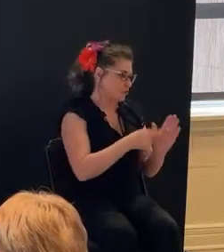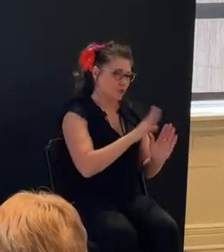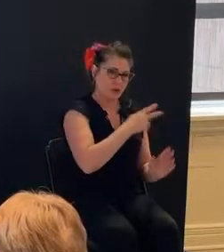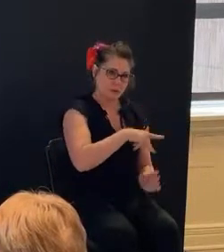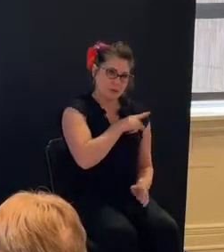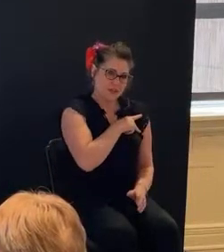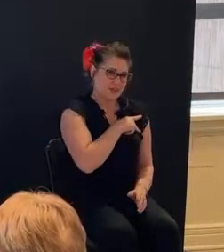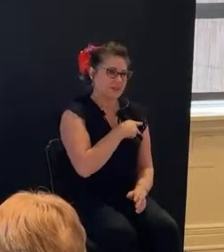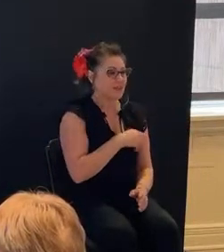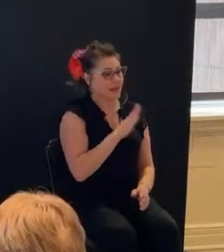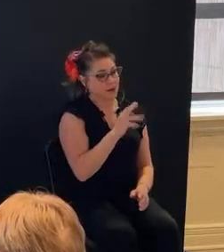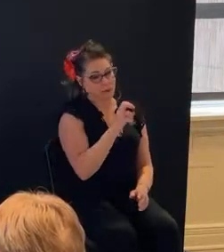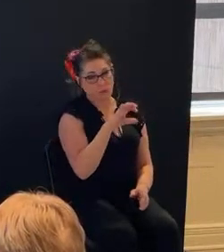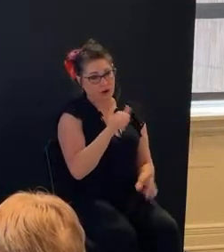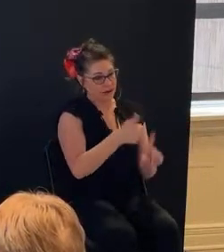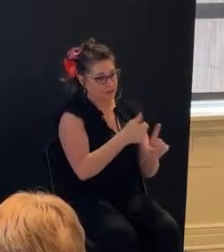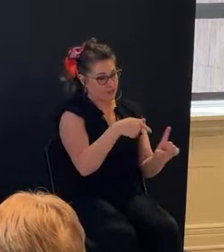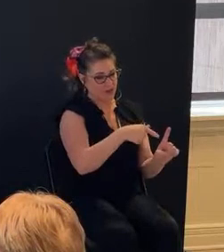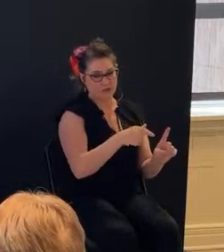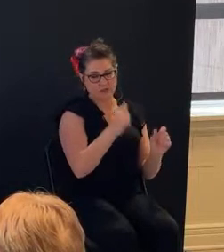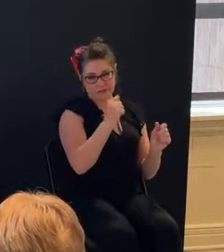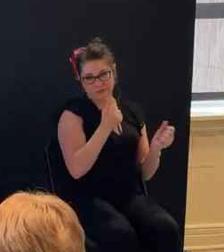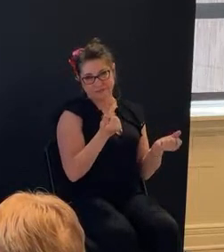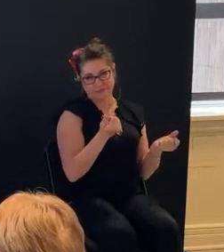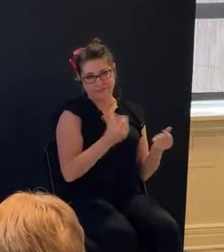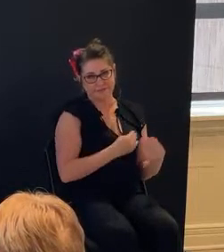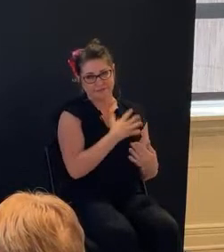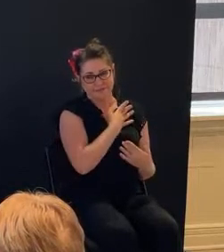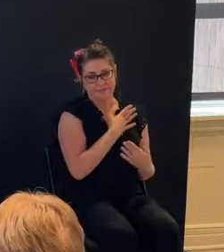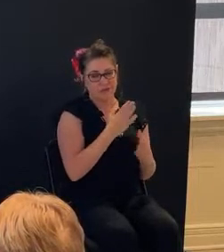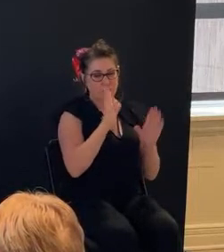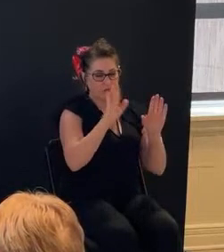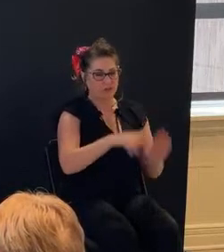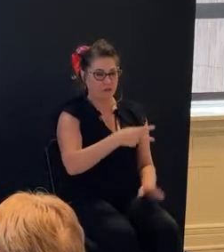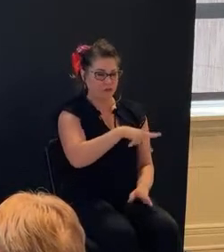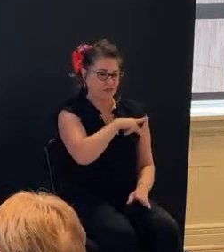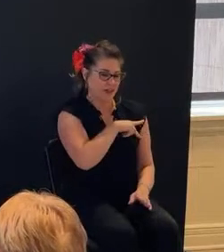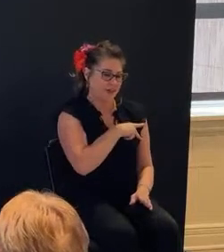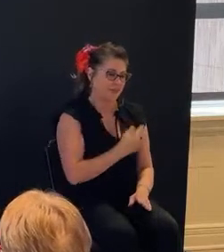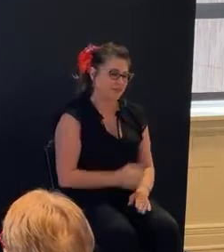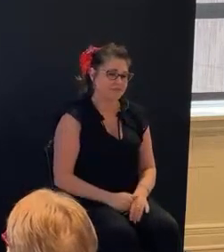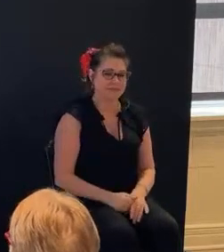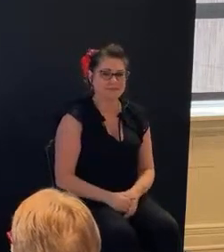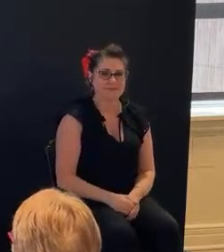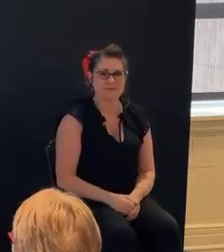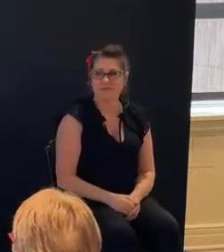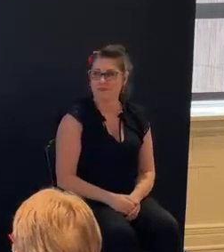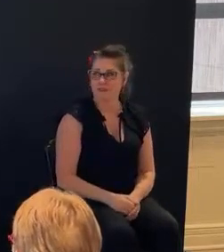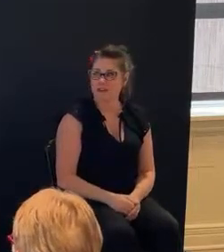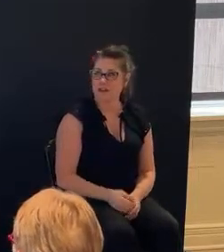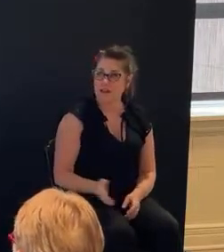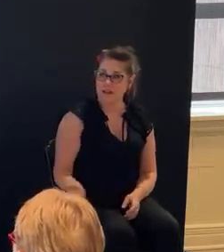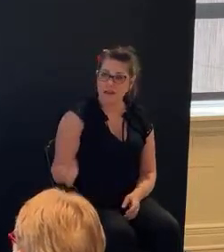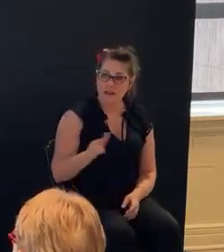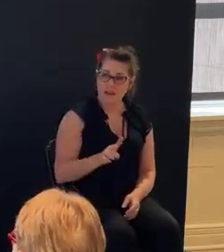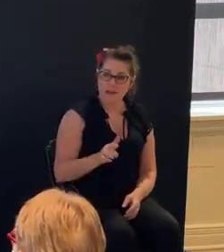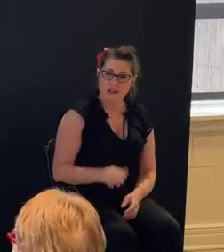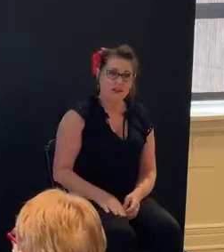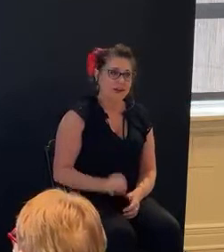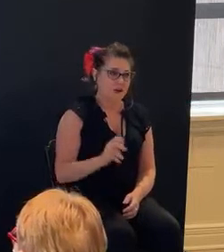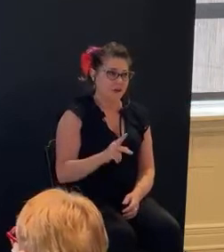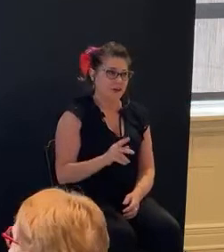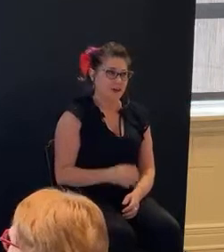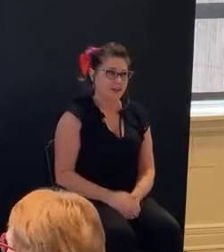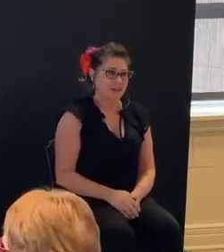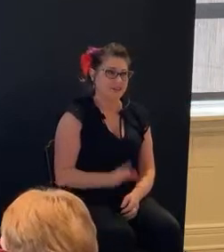just a gem of a person, so couldn't have been a better one to feature. Yeah, that sort of brings us nicely into the